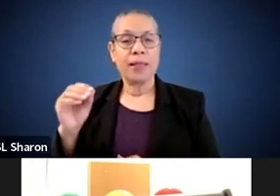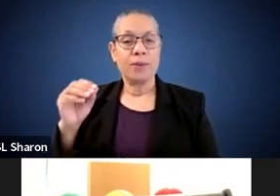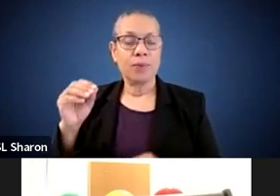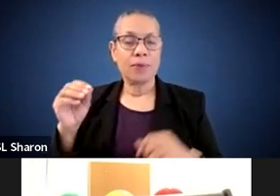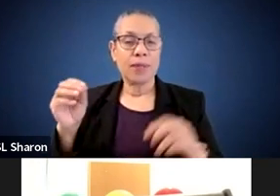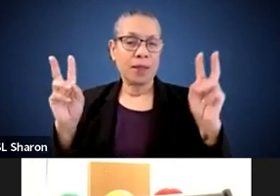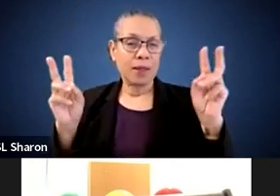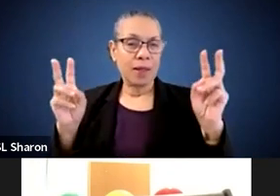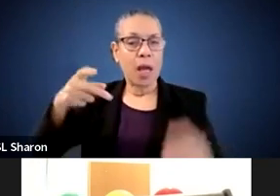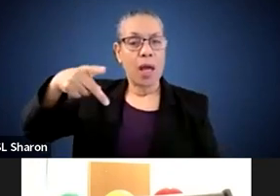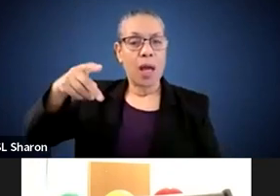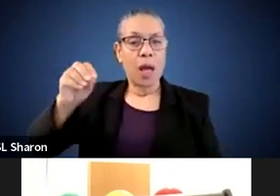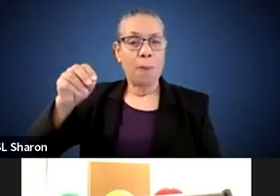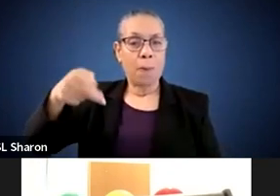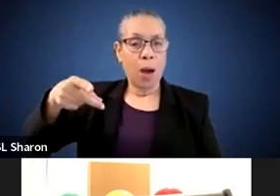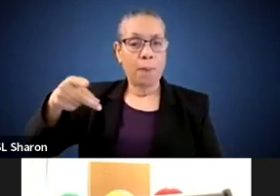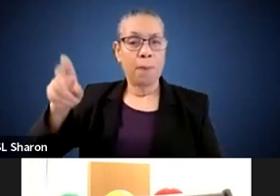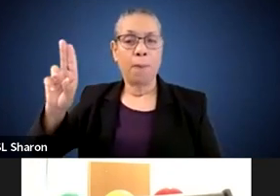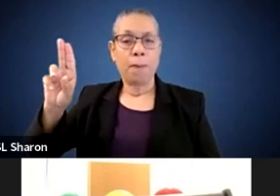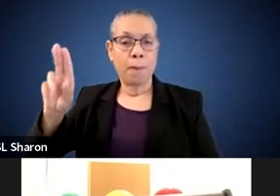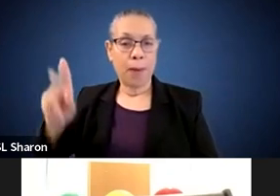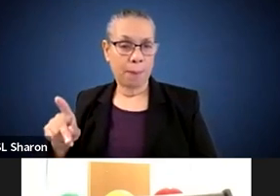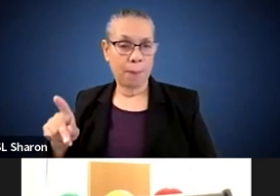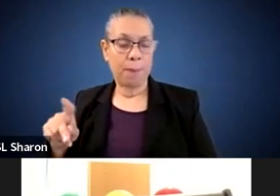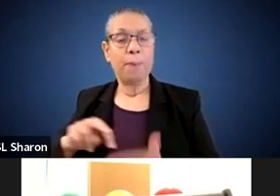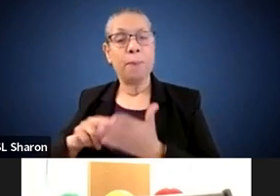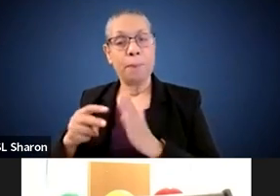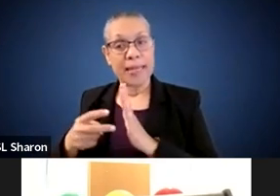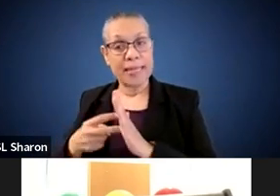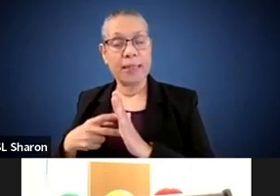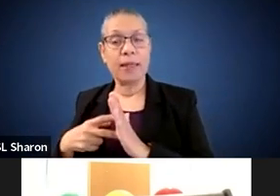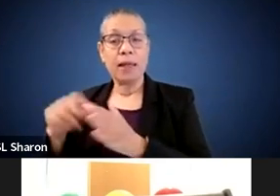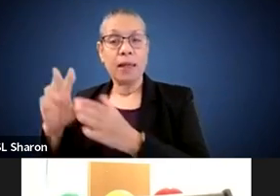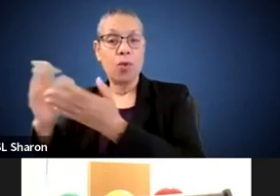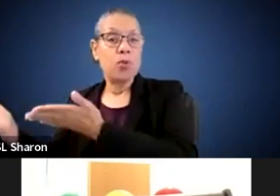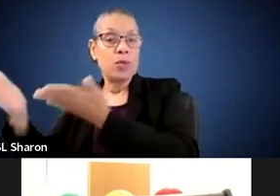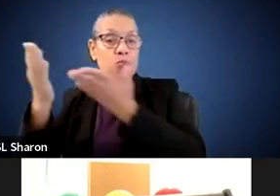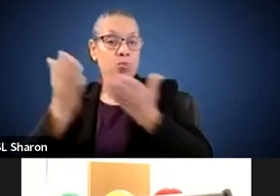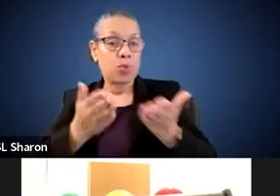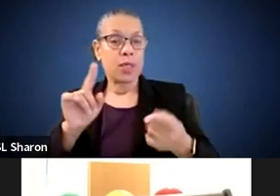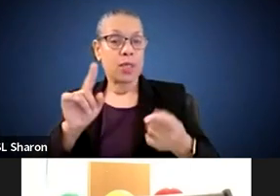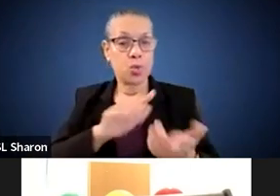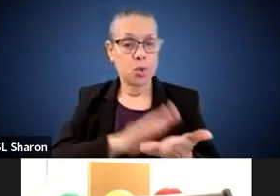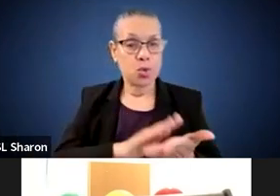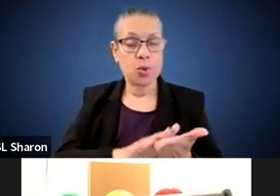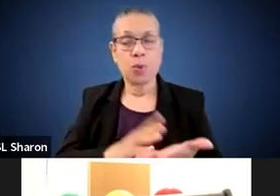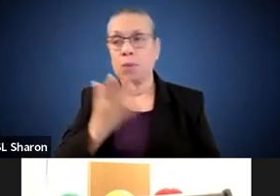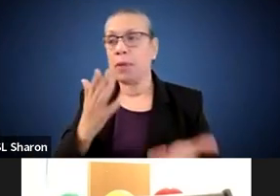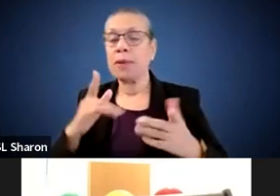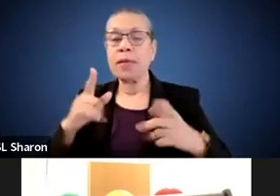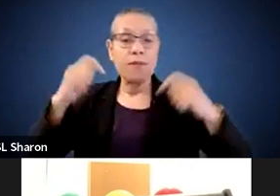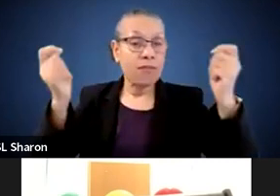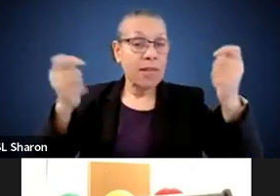know works with our students wonderfully um and that is bringing it to them so you know whether it's at festivals that might be